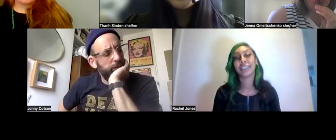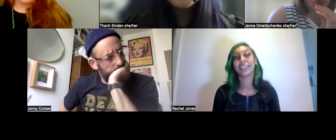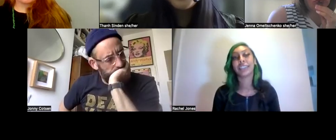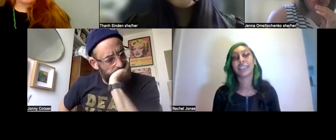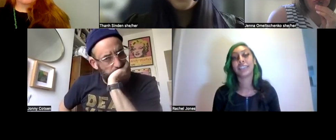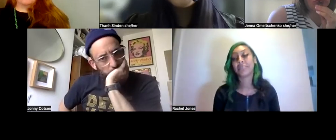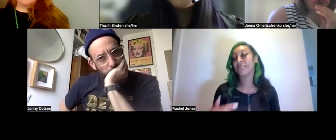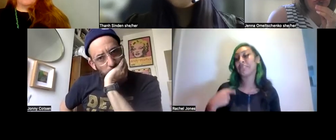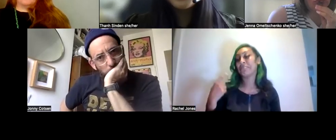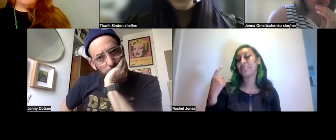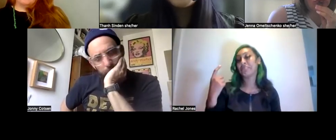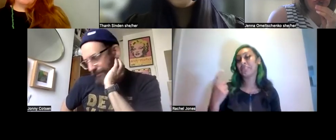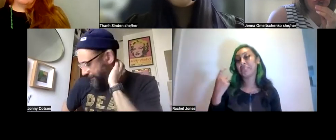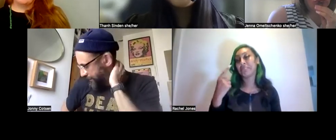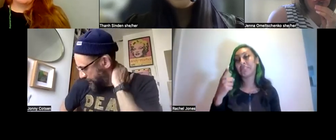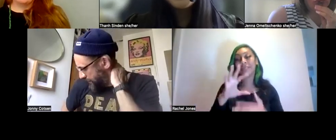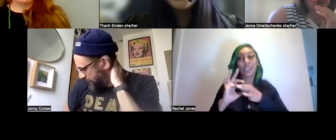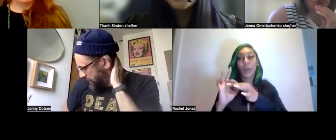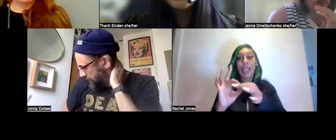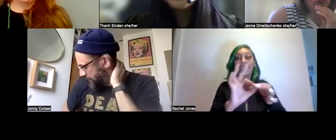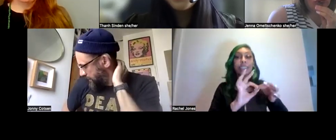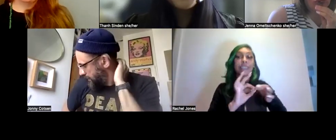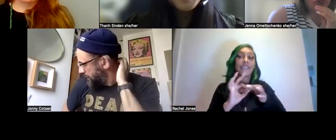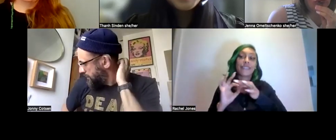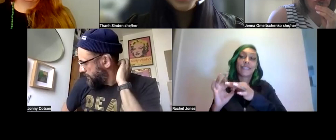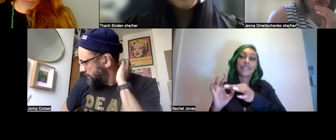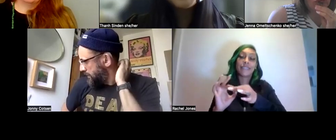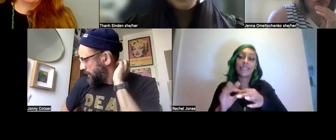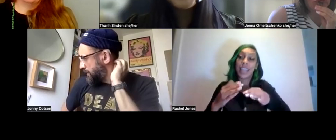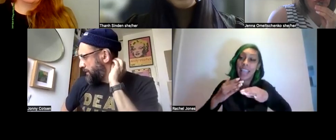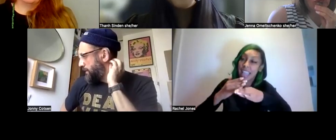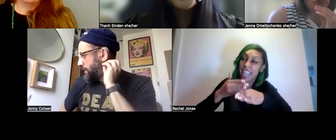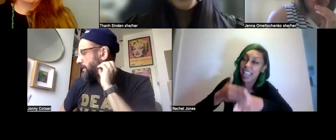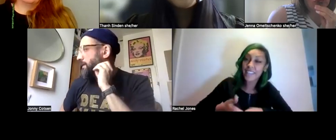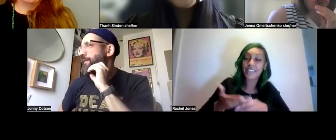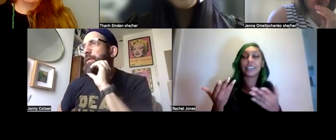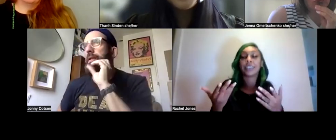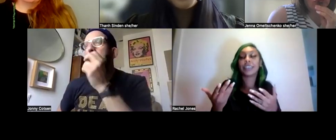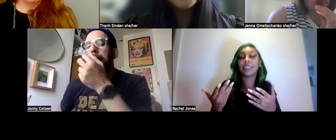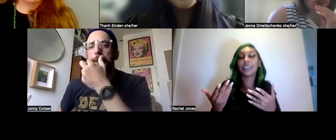And I think that sort of collective effort,